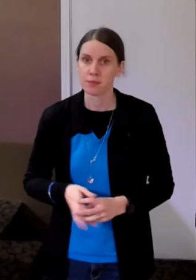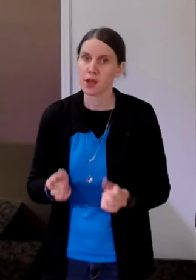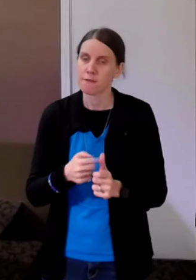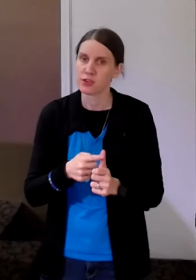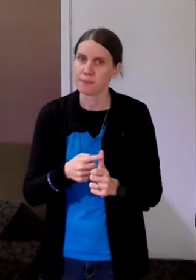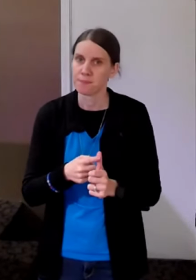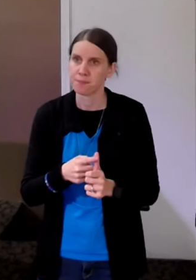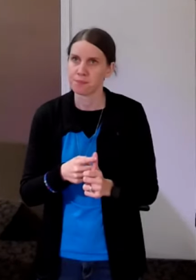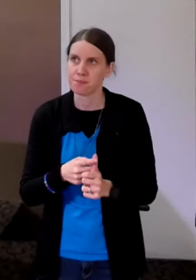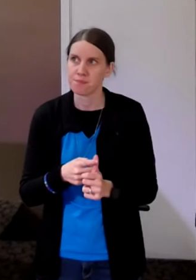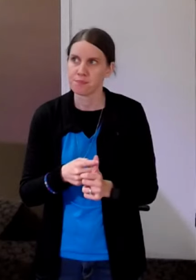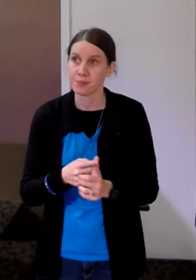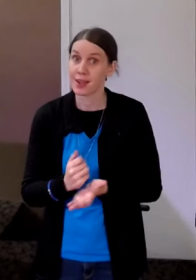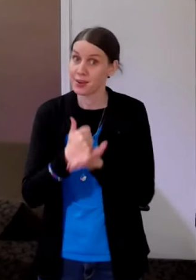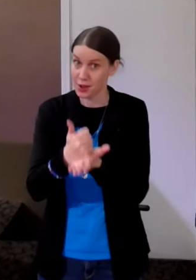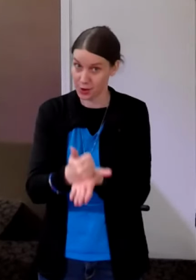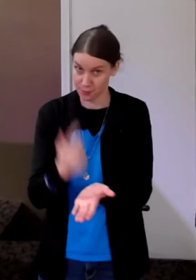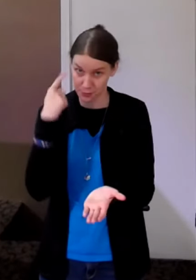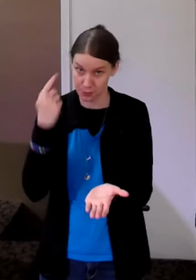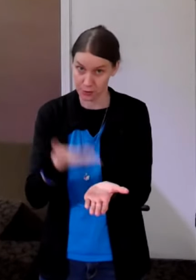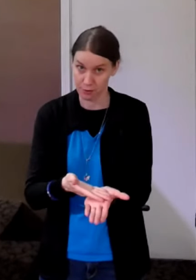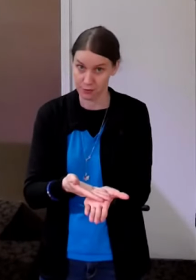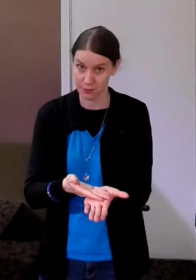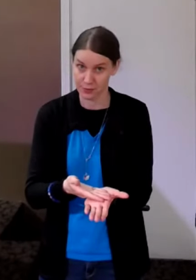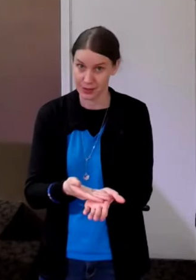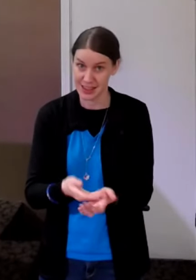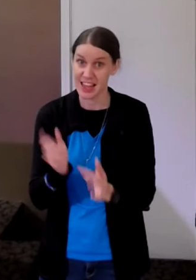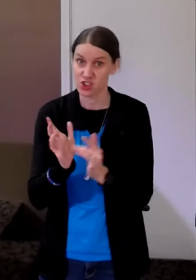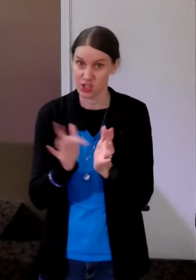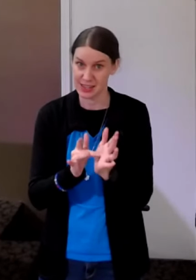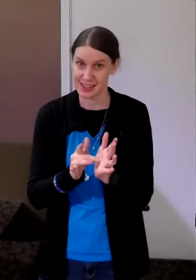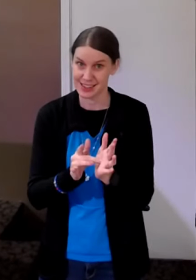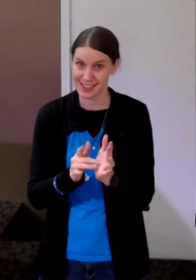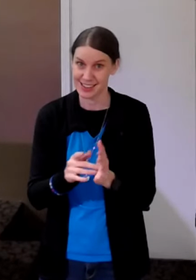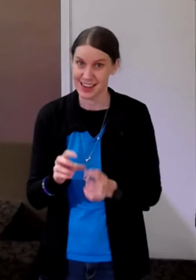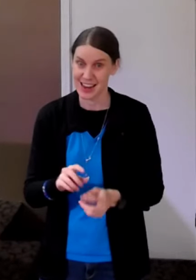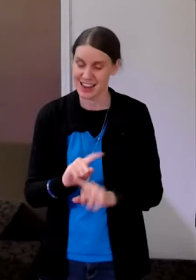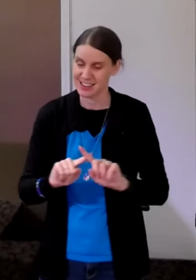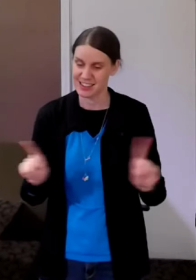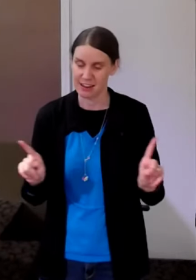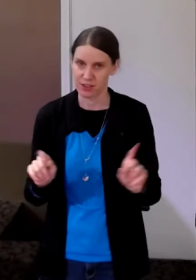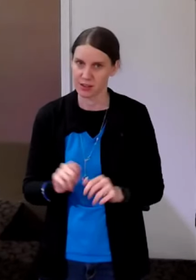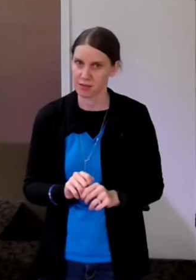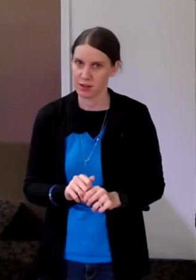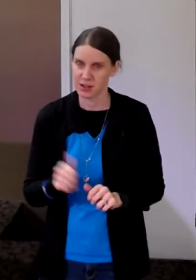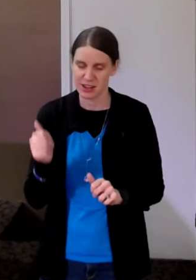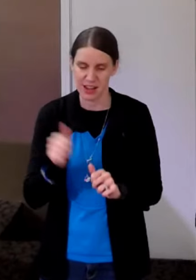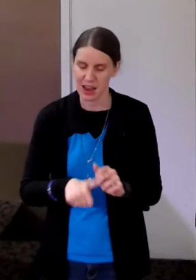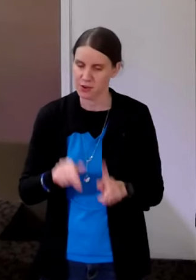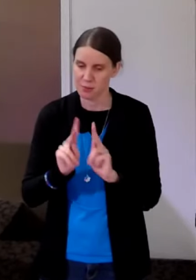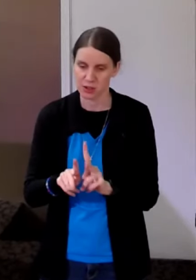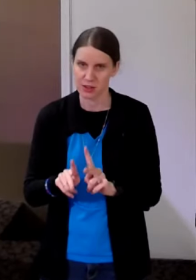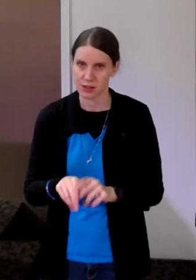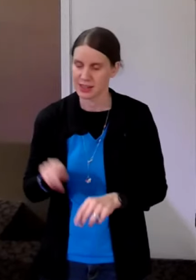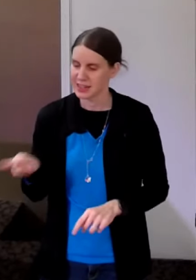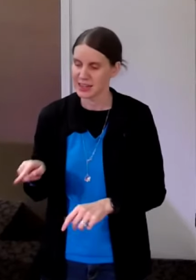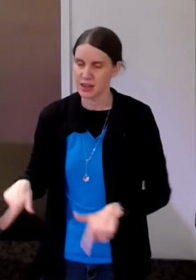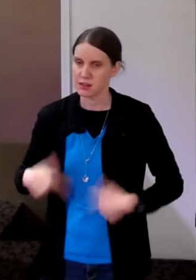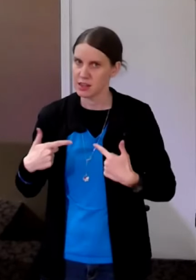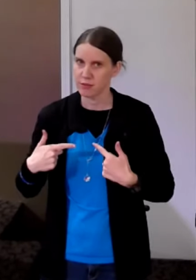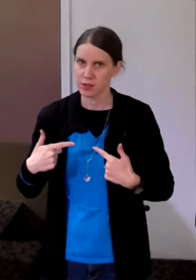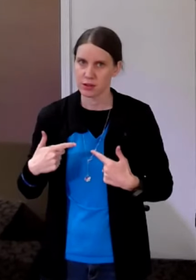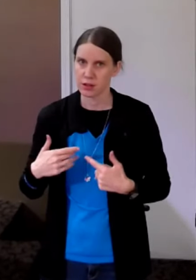First of all, it helped prove that He was different than everybody else. He lived His